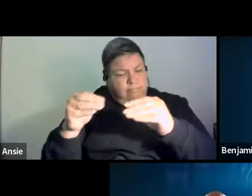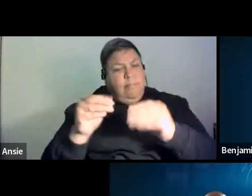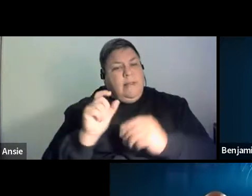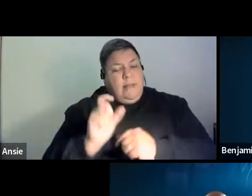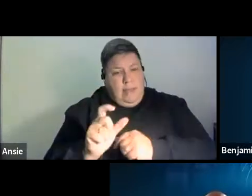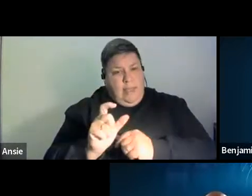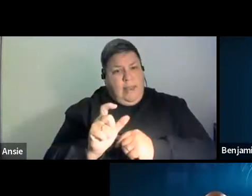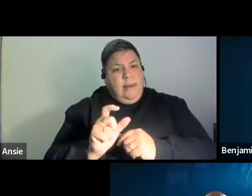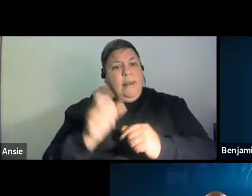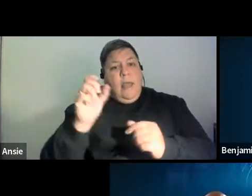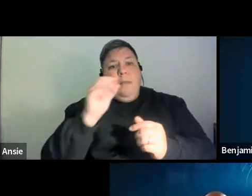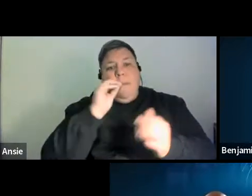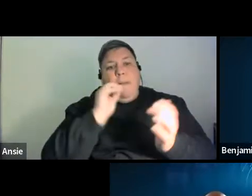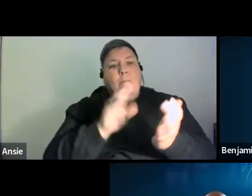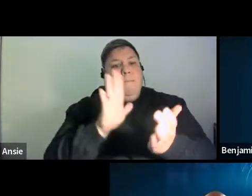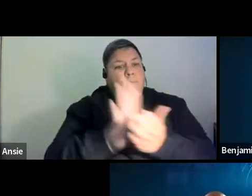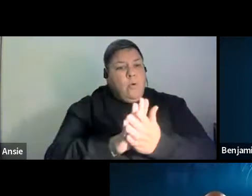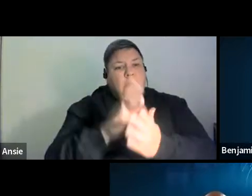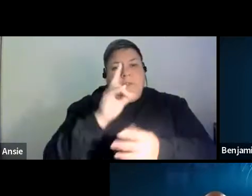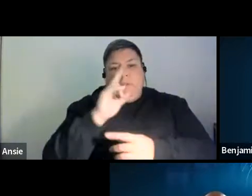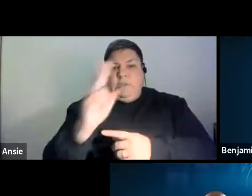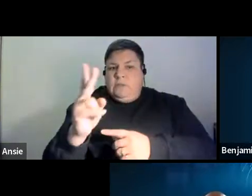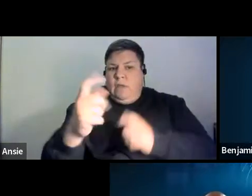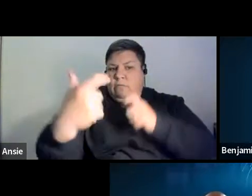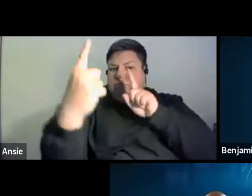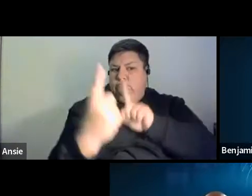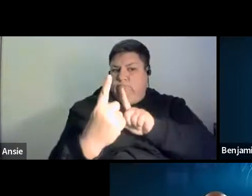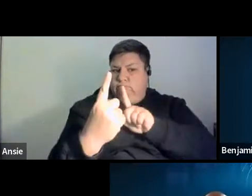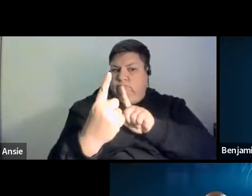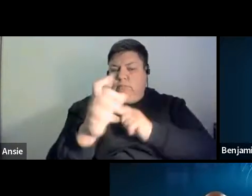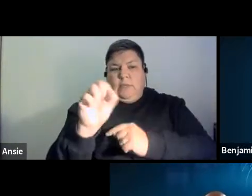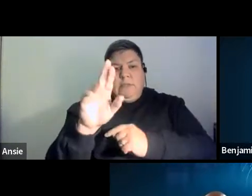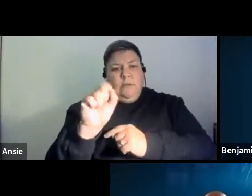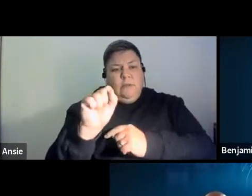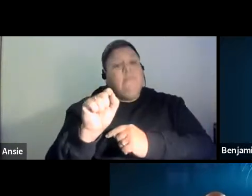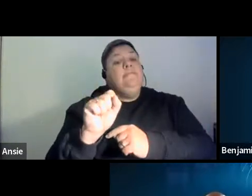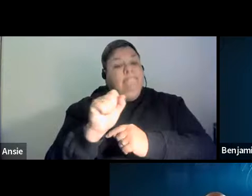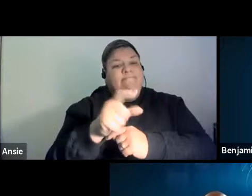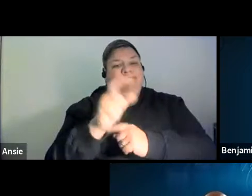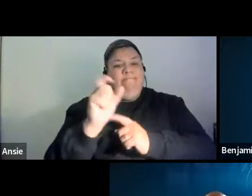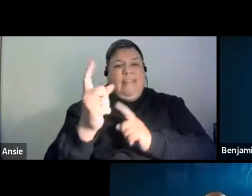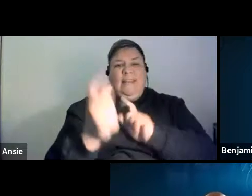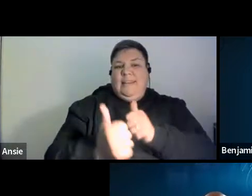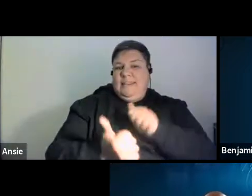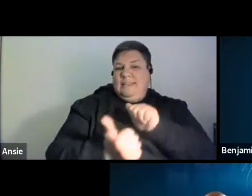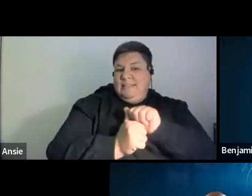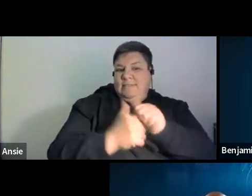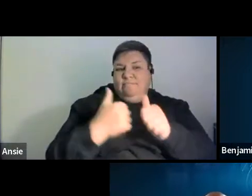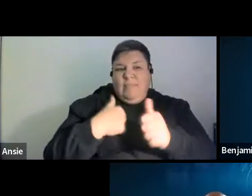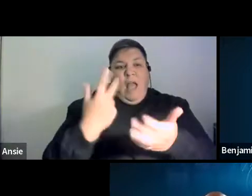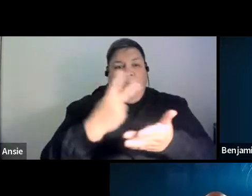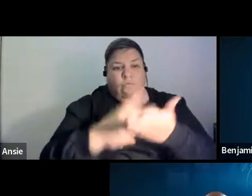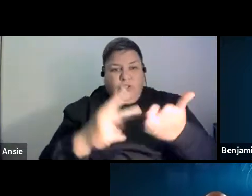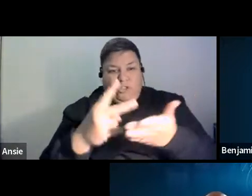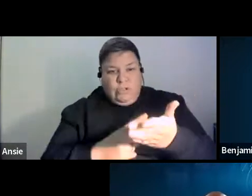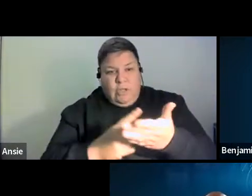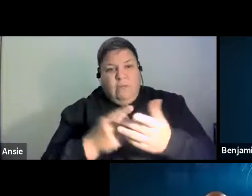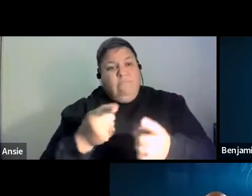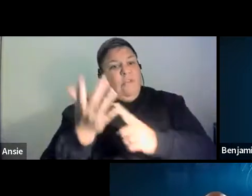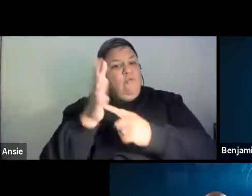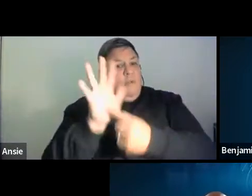make an appointment, go and see a consultant, and they will then assist him in registering them as a registered